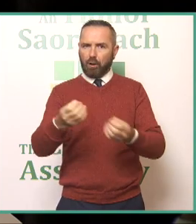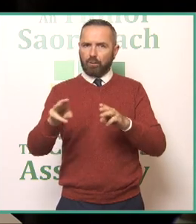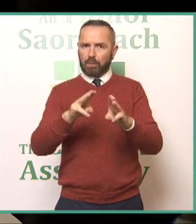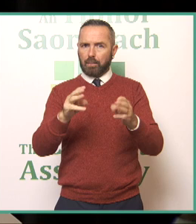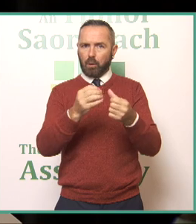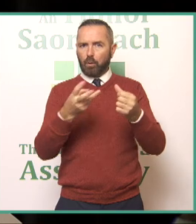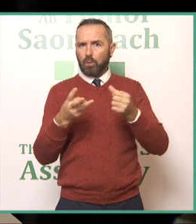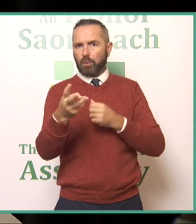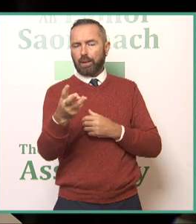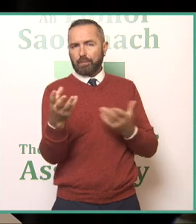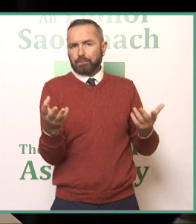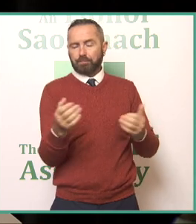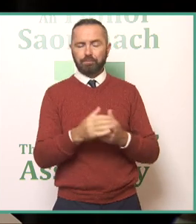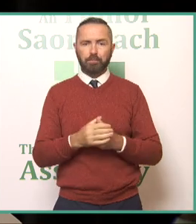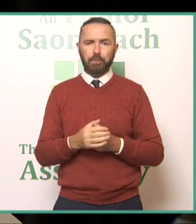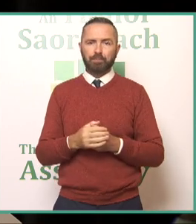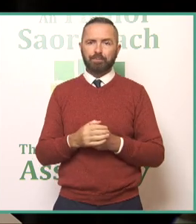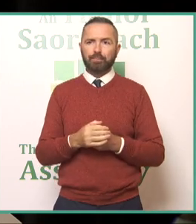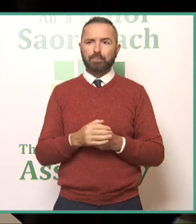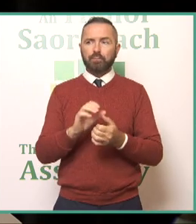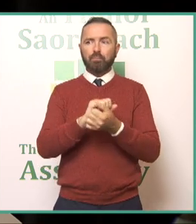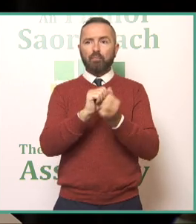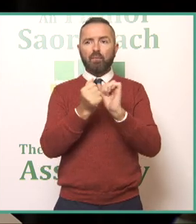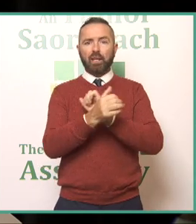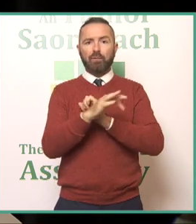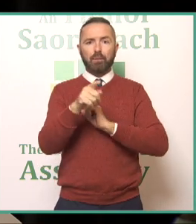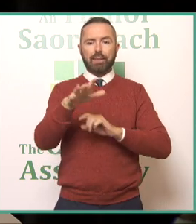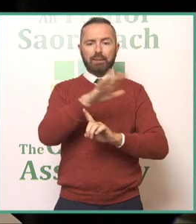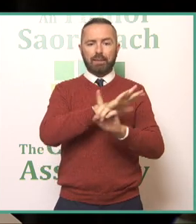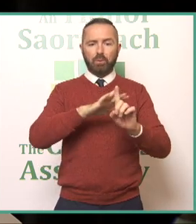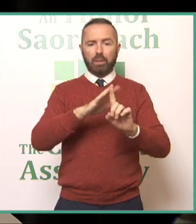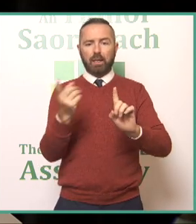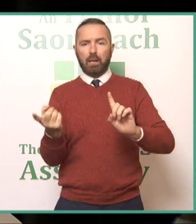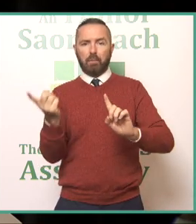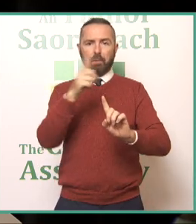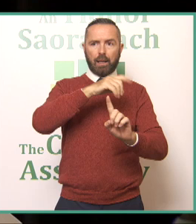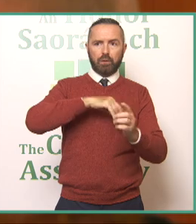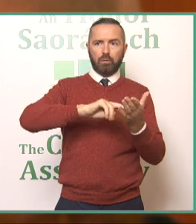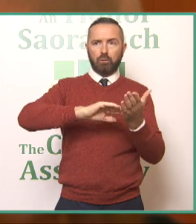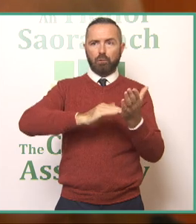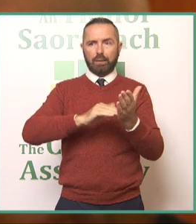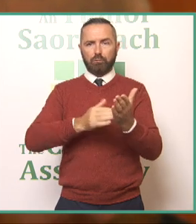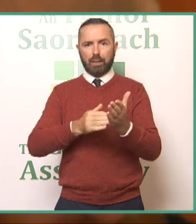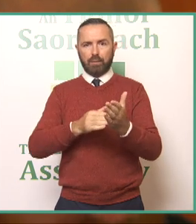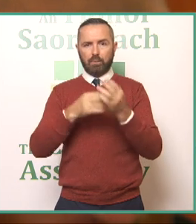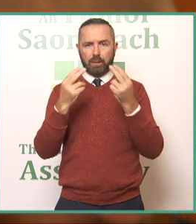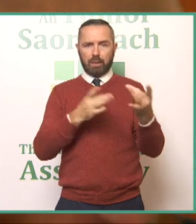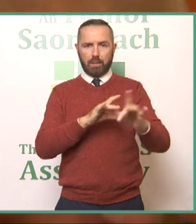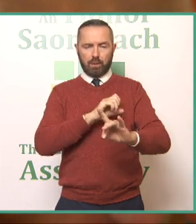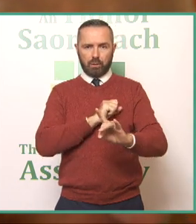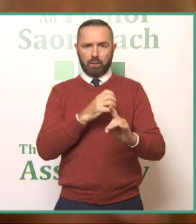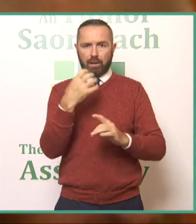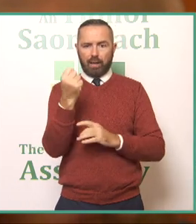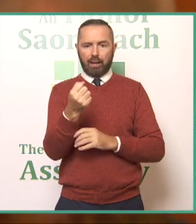alternative. And, you know, to get from this situation to back to restoration, we have to ensure that there is